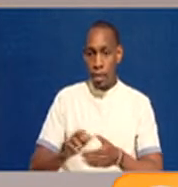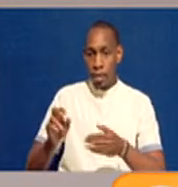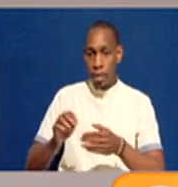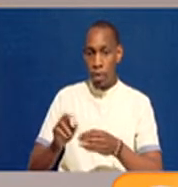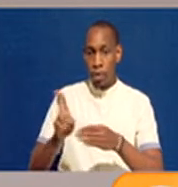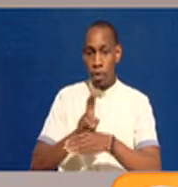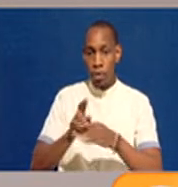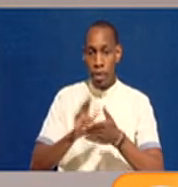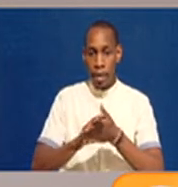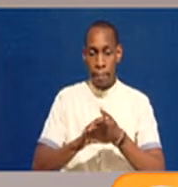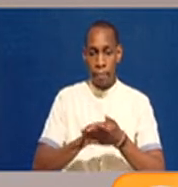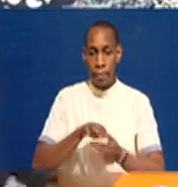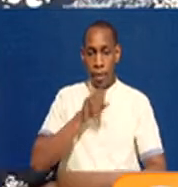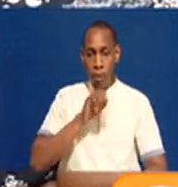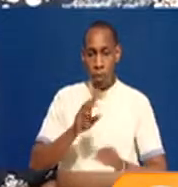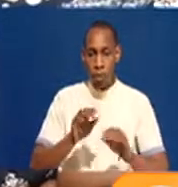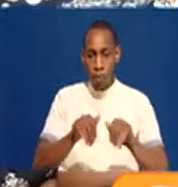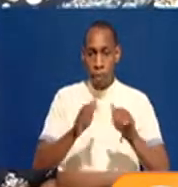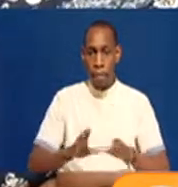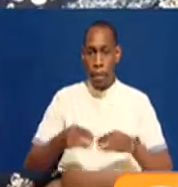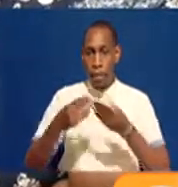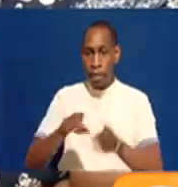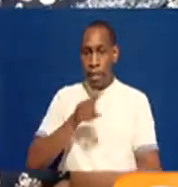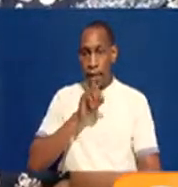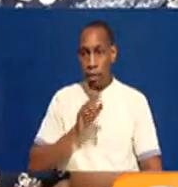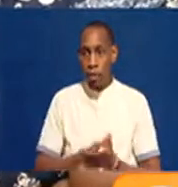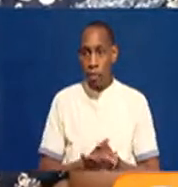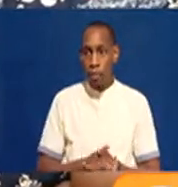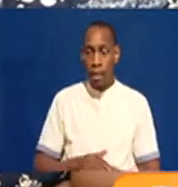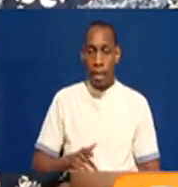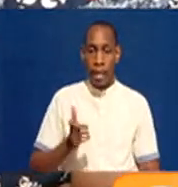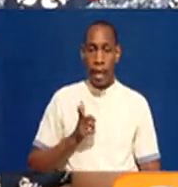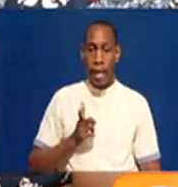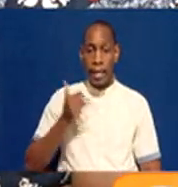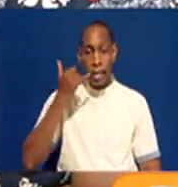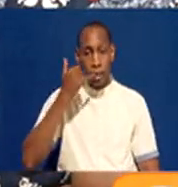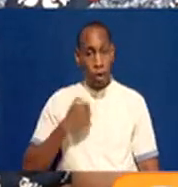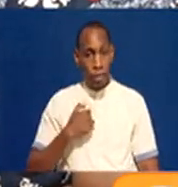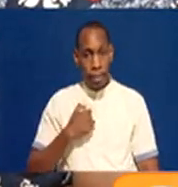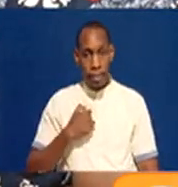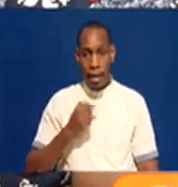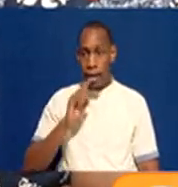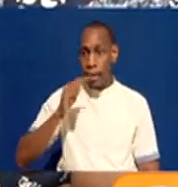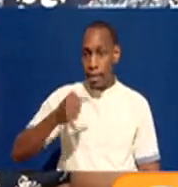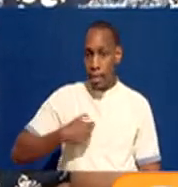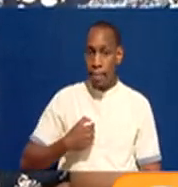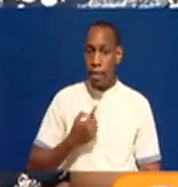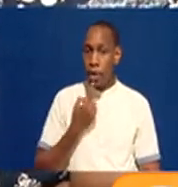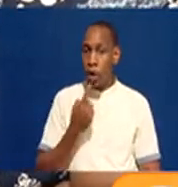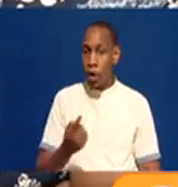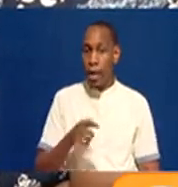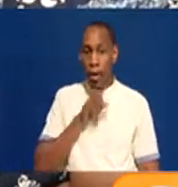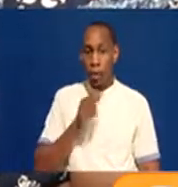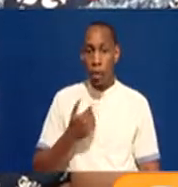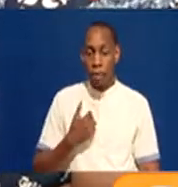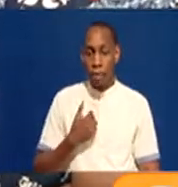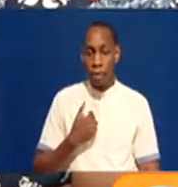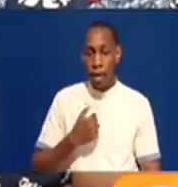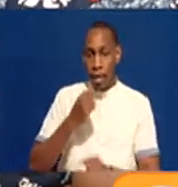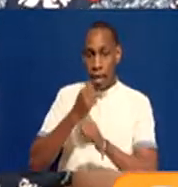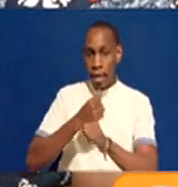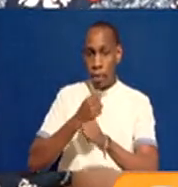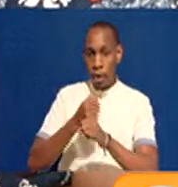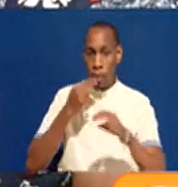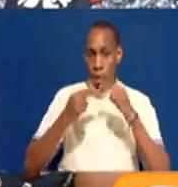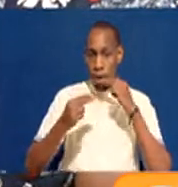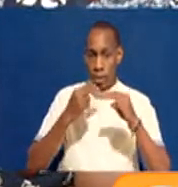farmers selling broilers. There's a lady I can figure seen. Akaniambia, akonaonda ya kuku, anafanya Sahara West